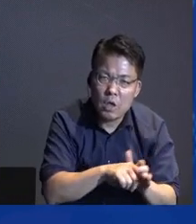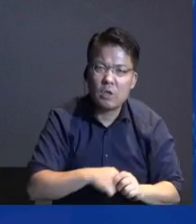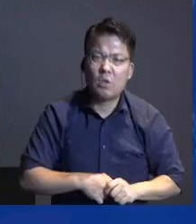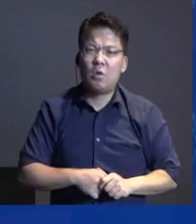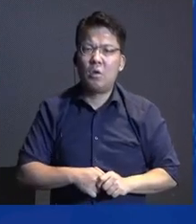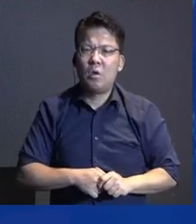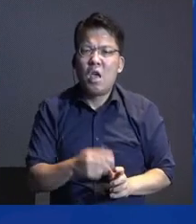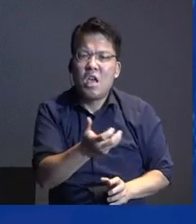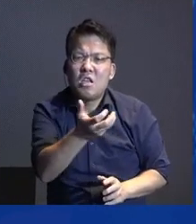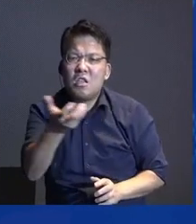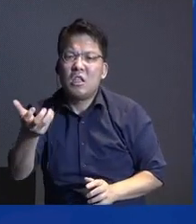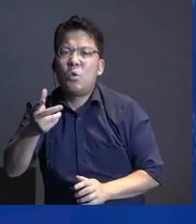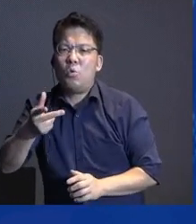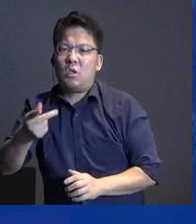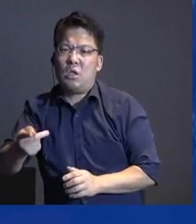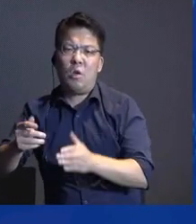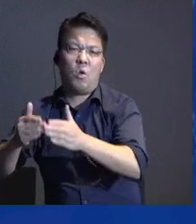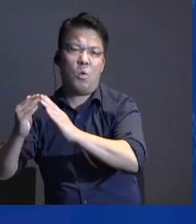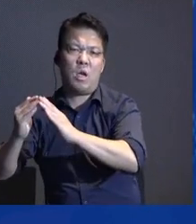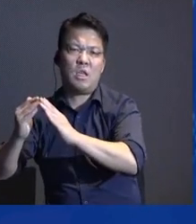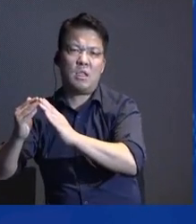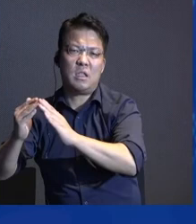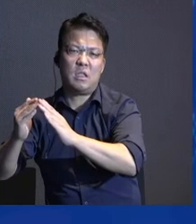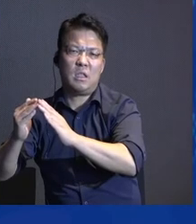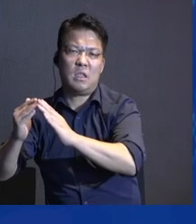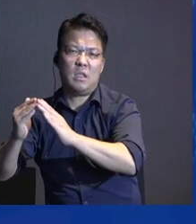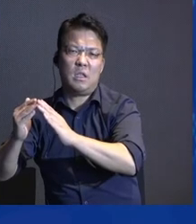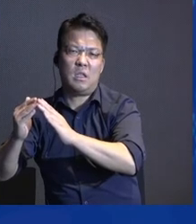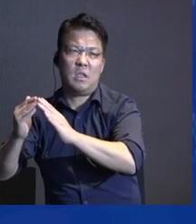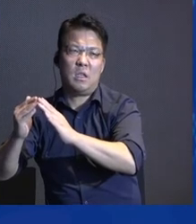gratitude to various people living in the community.